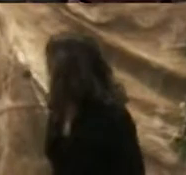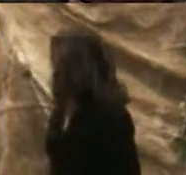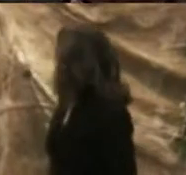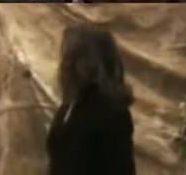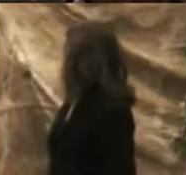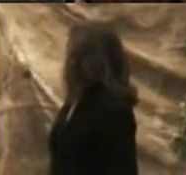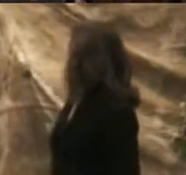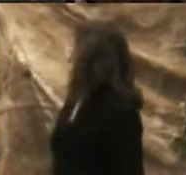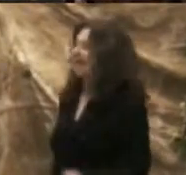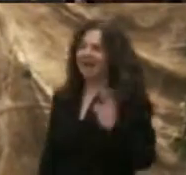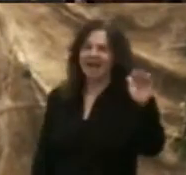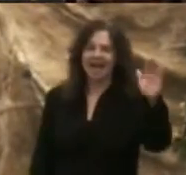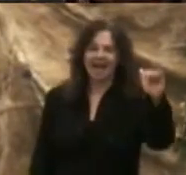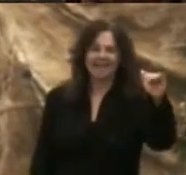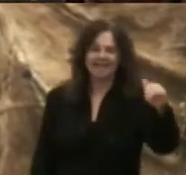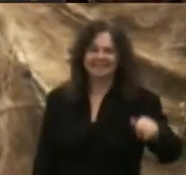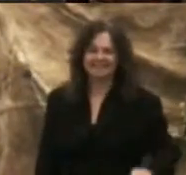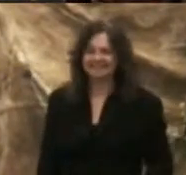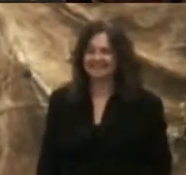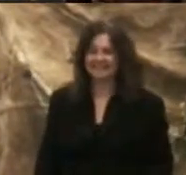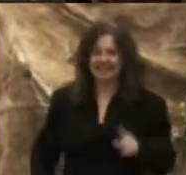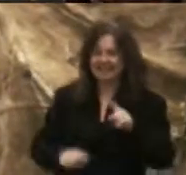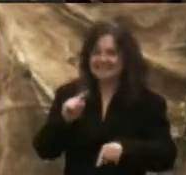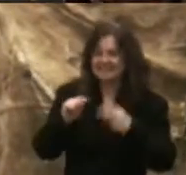Hi, guys.